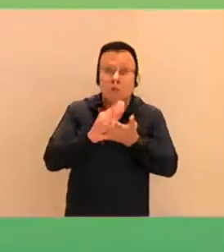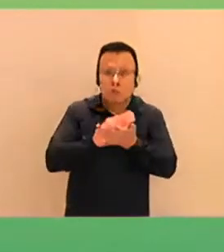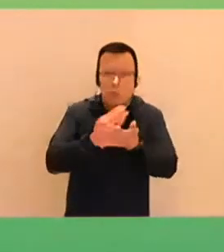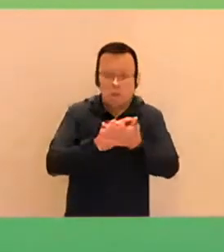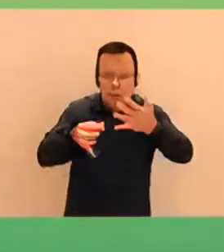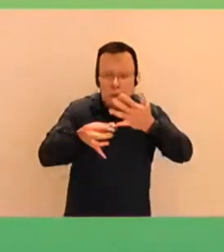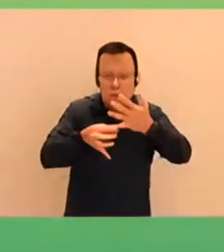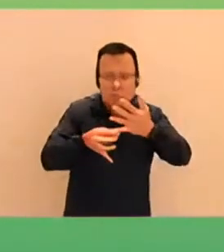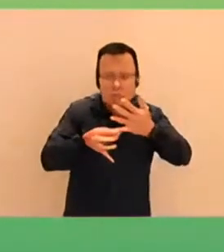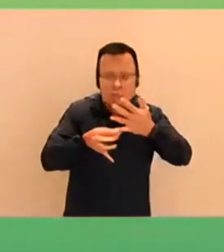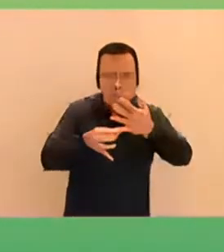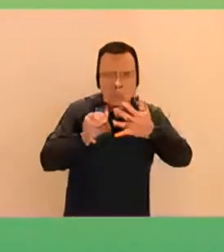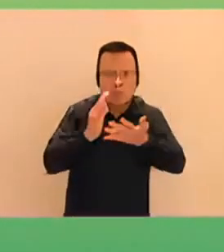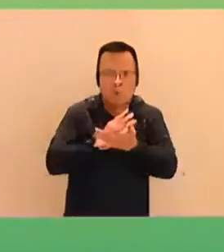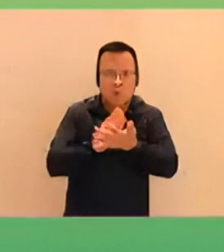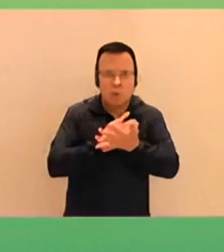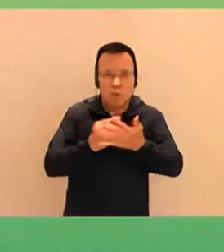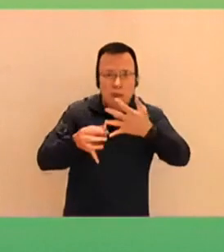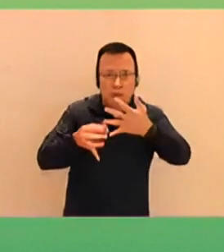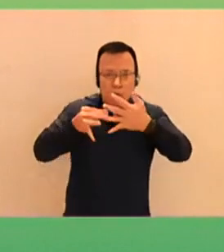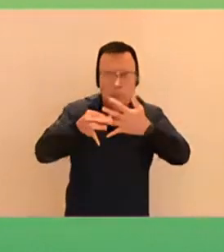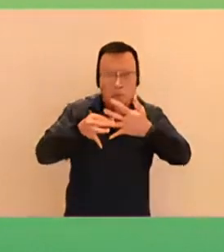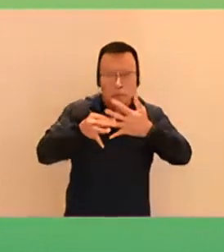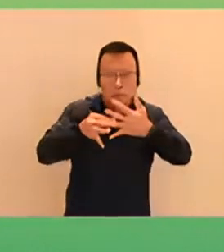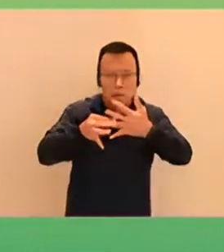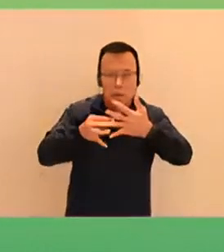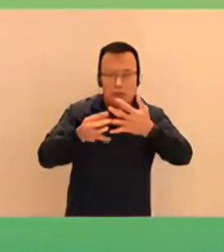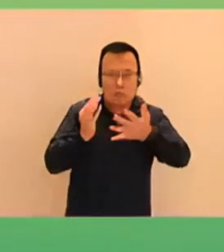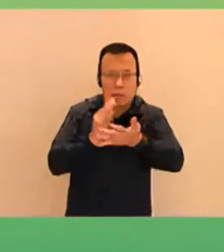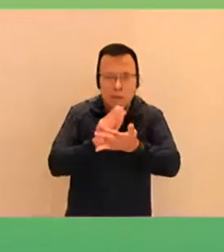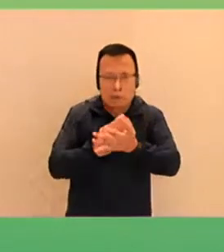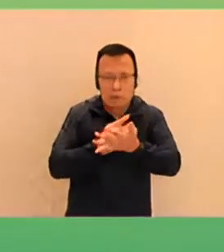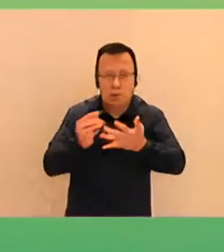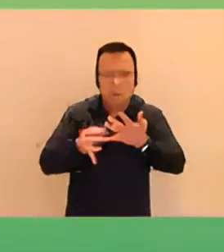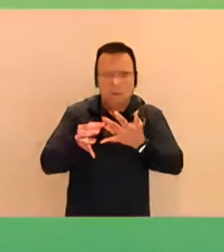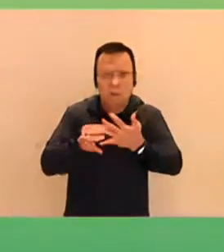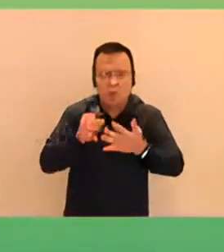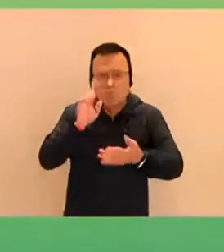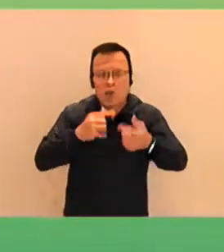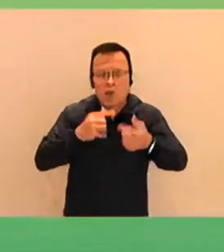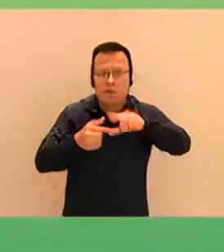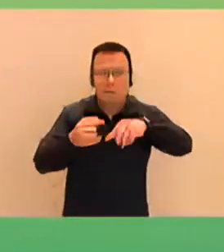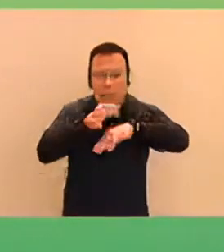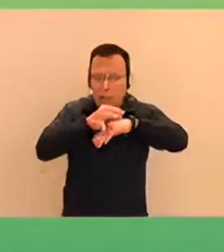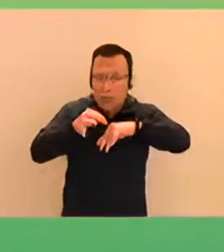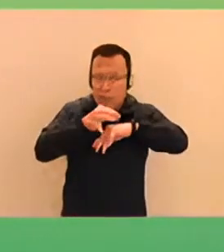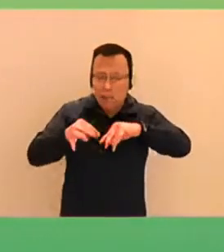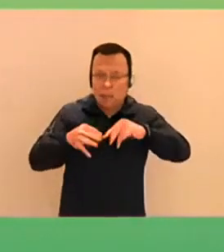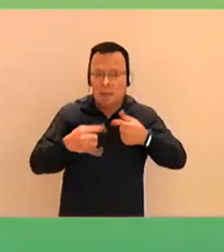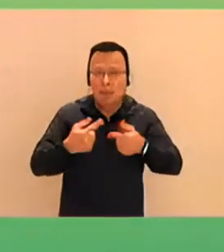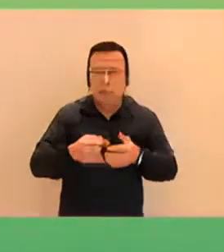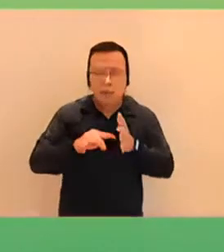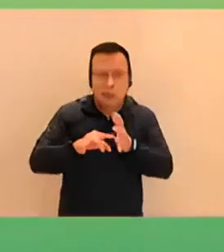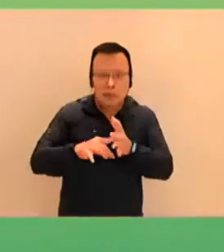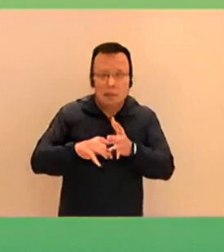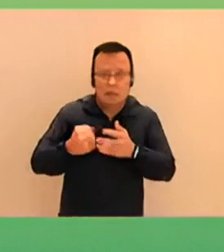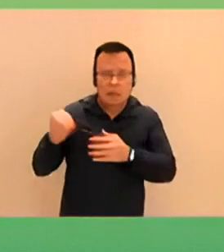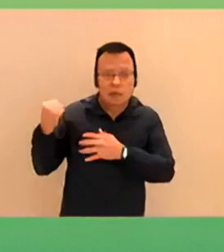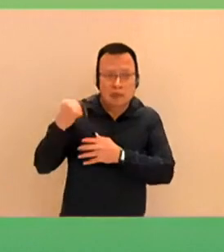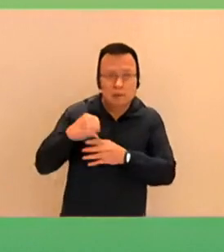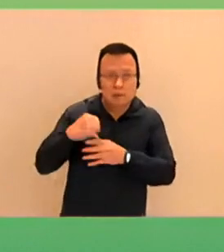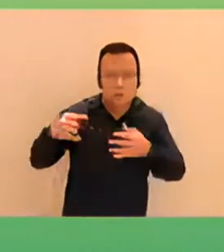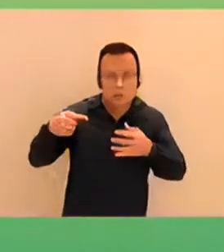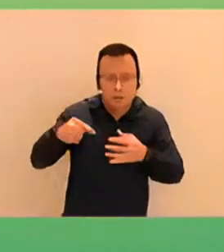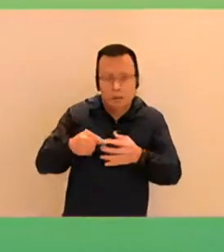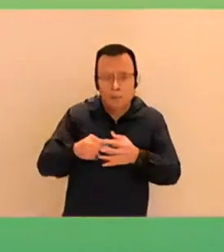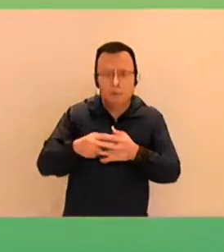solve the problem, to save energy, and to show to the building owner, to the tenant, yes, we can save energy. We